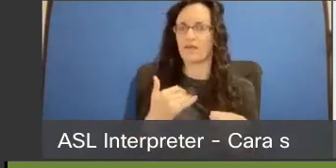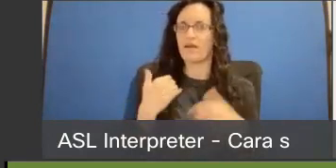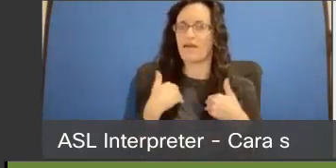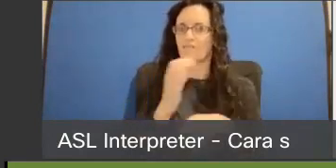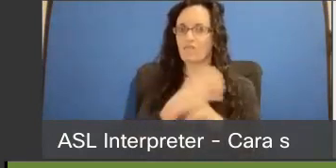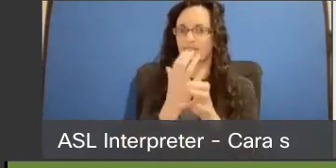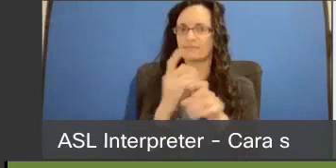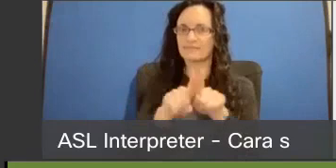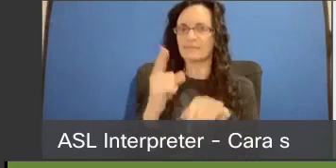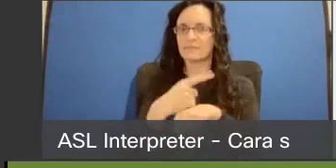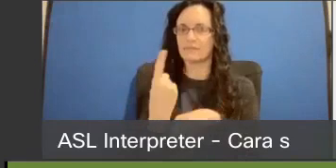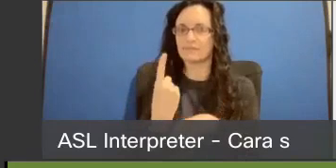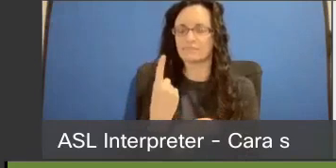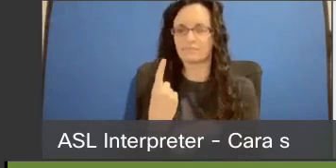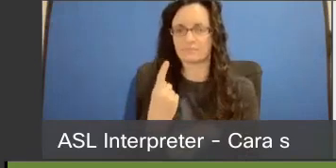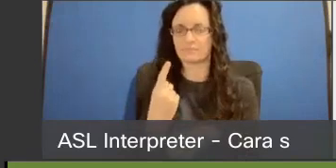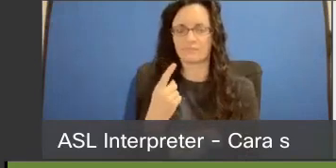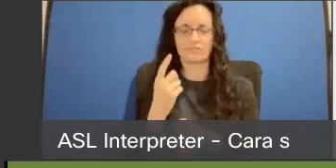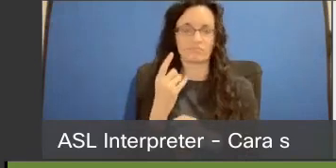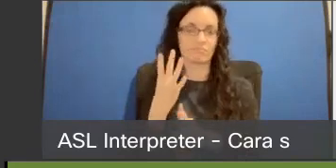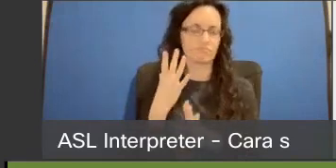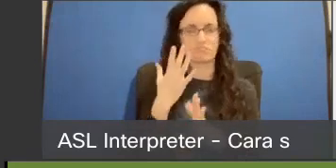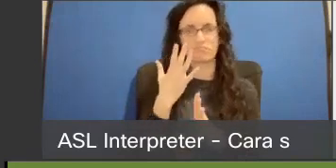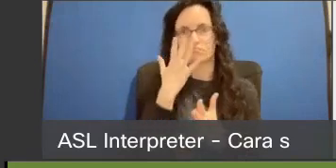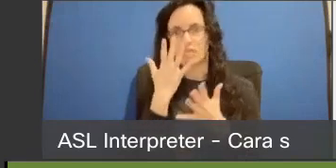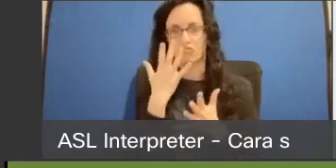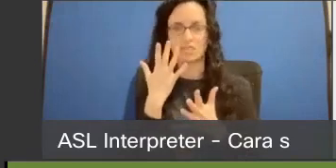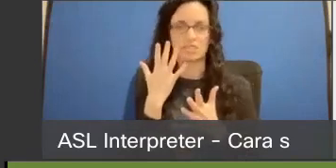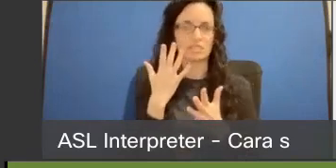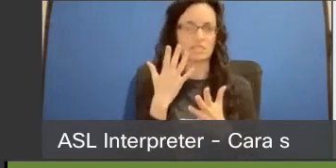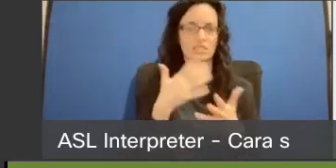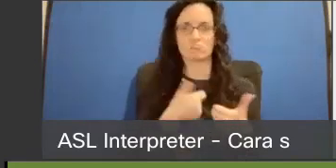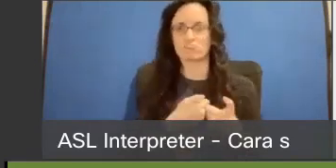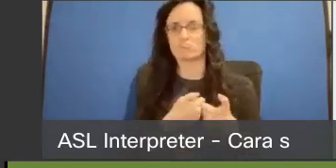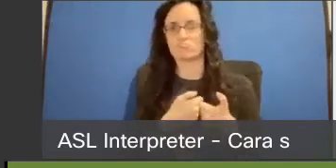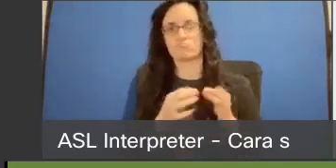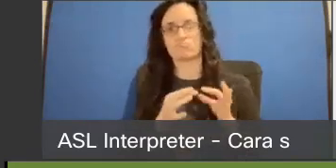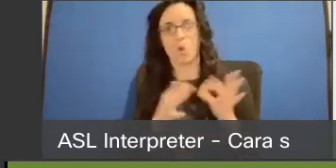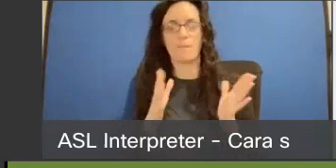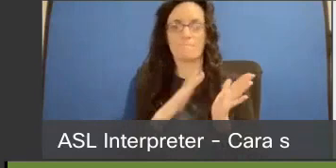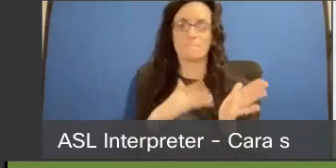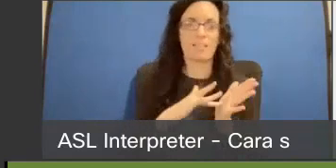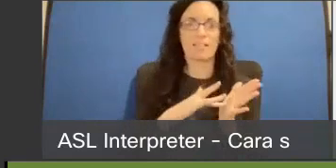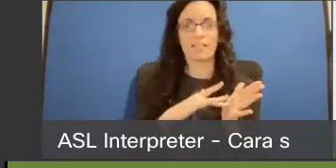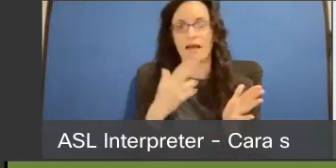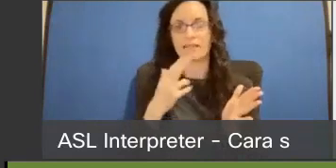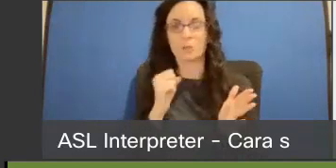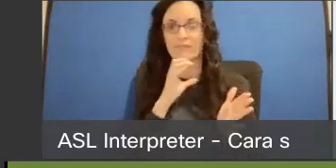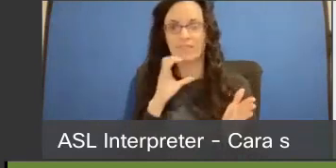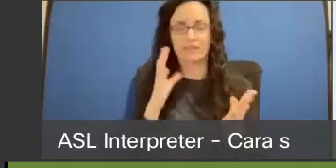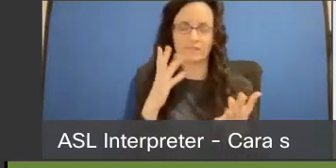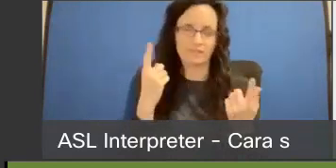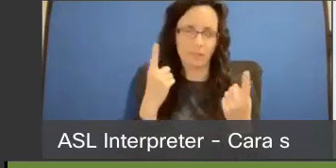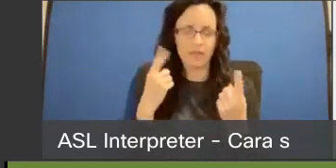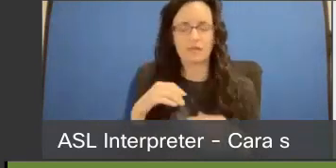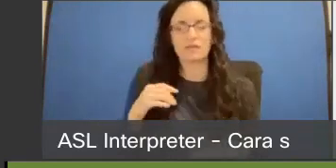they took their life, right? That embarrassing, humiliating breakup in the cafeteria at the high school or something, and then a death happened. Fortunately, I